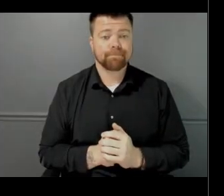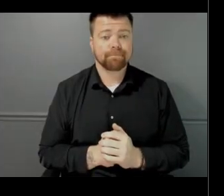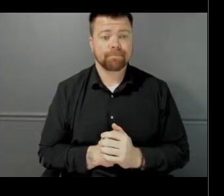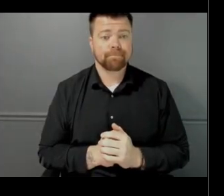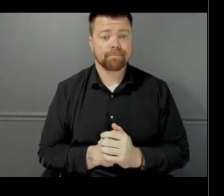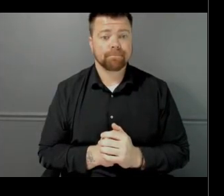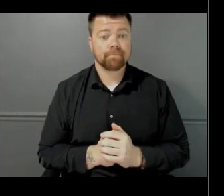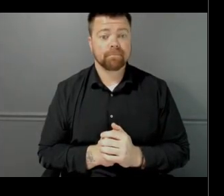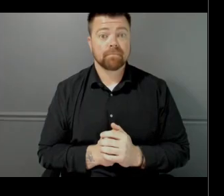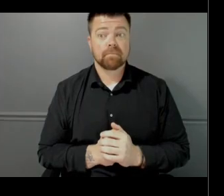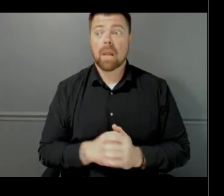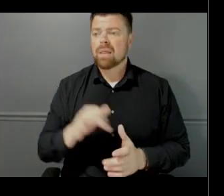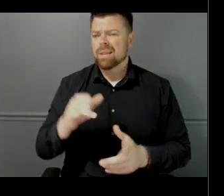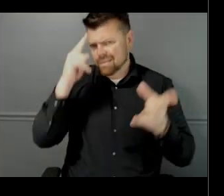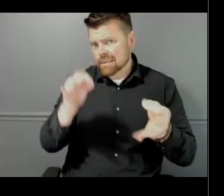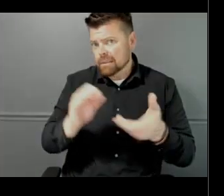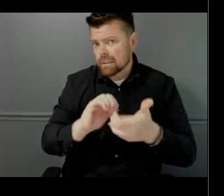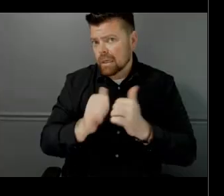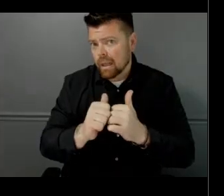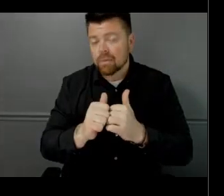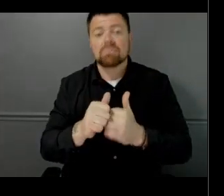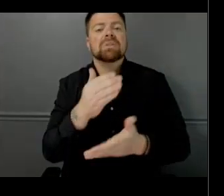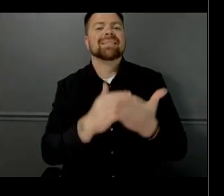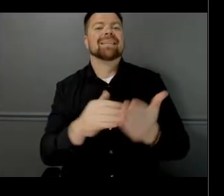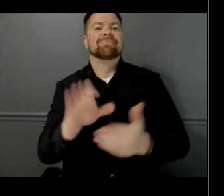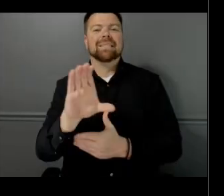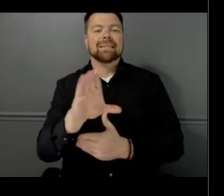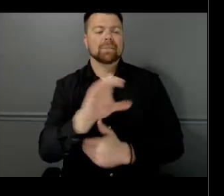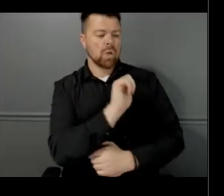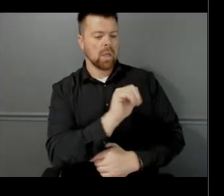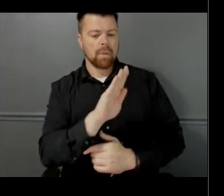This determination is made in step C.